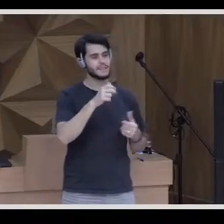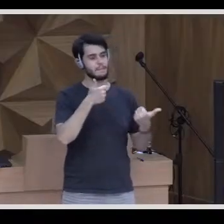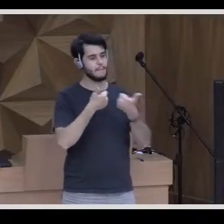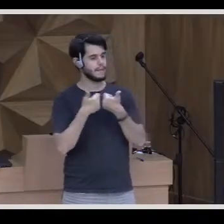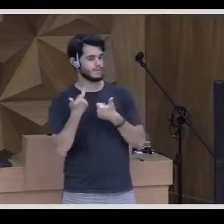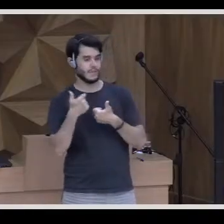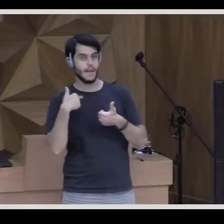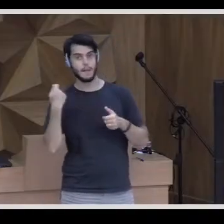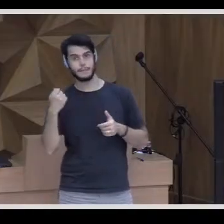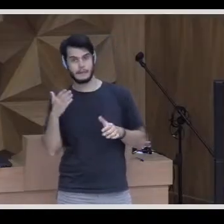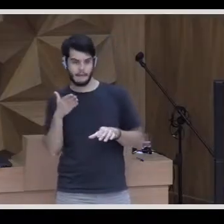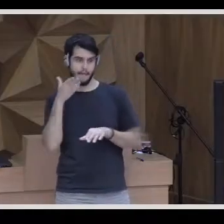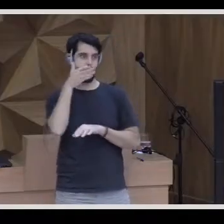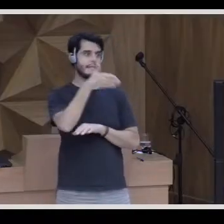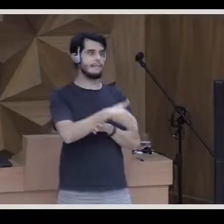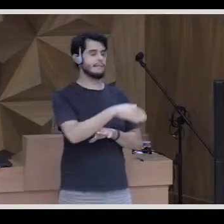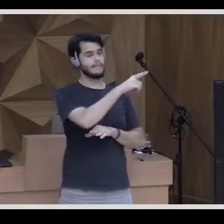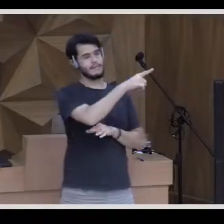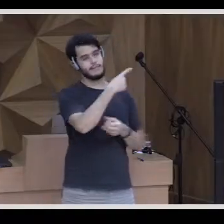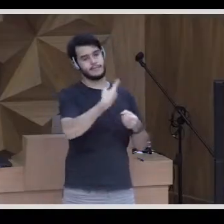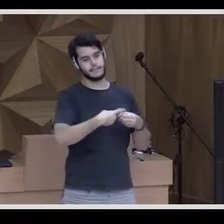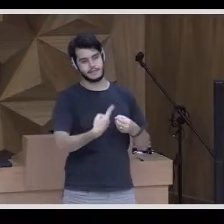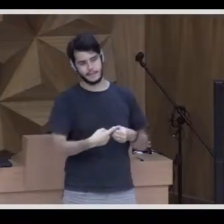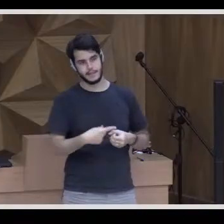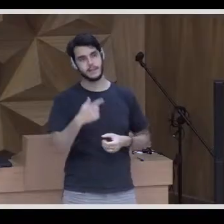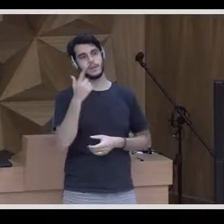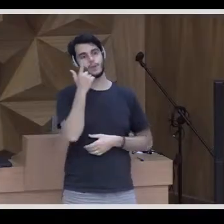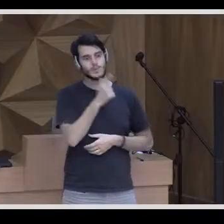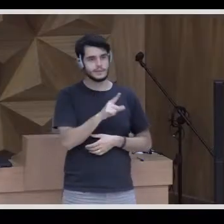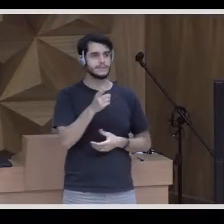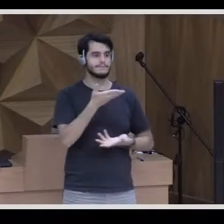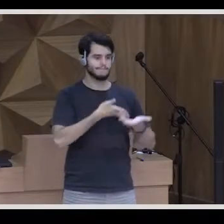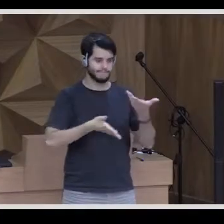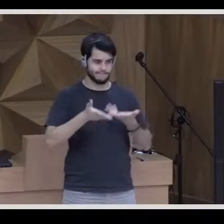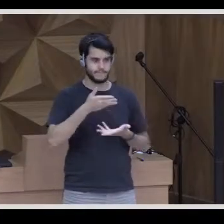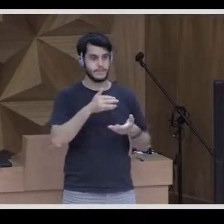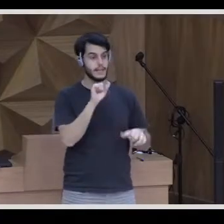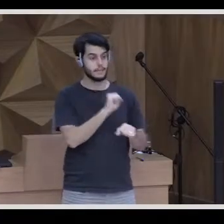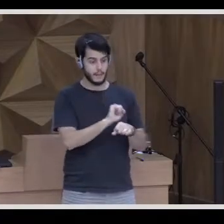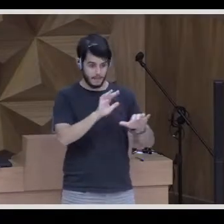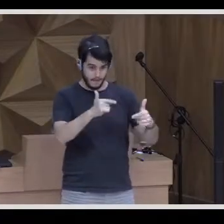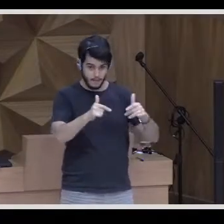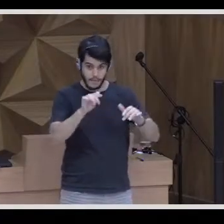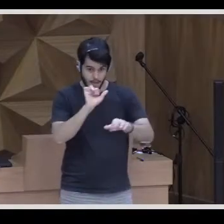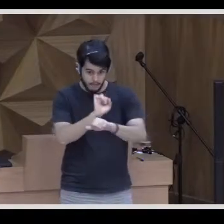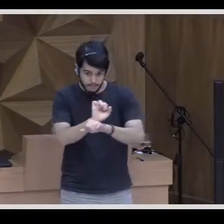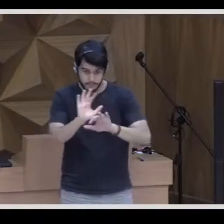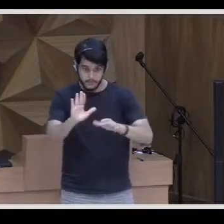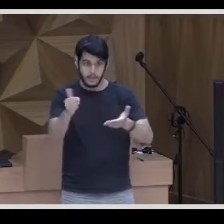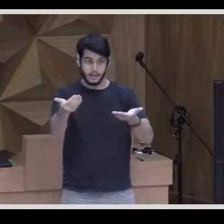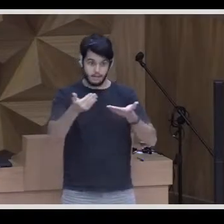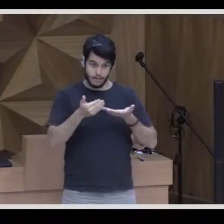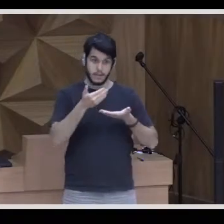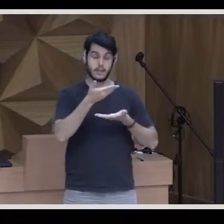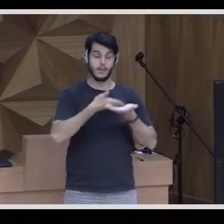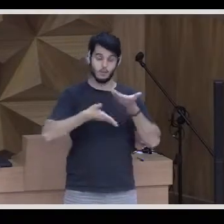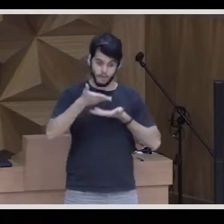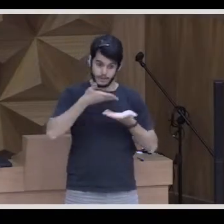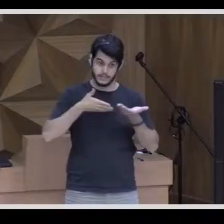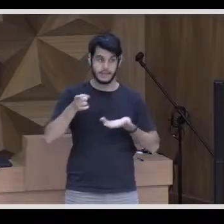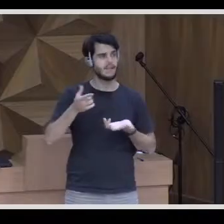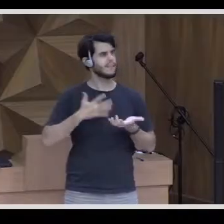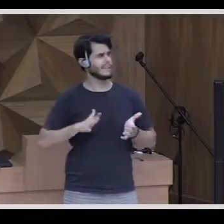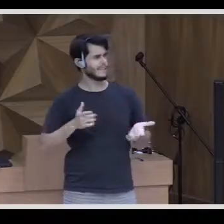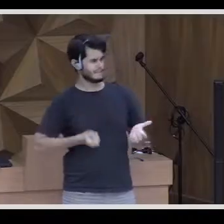the forestry workers to stop working for a day so that they could come and talk to us. They already thought we were a little bit strange, so this was